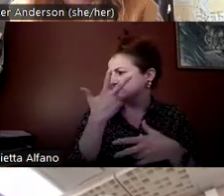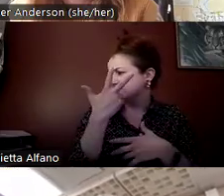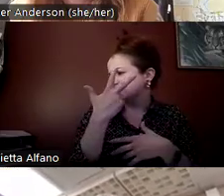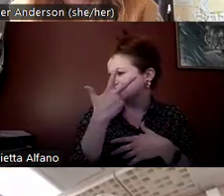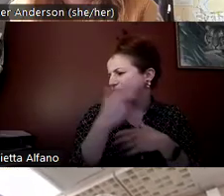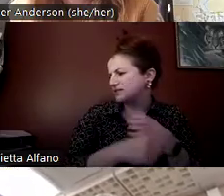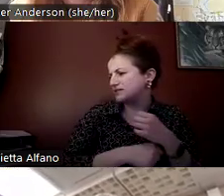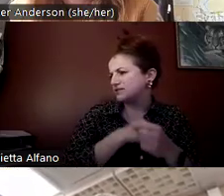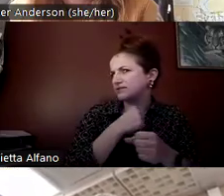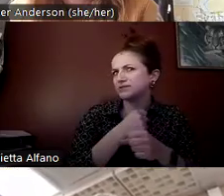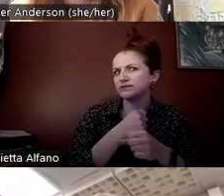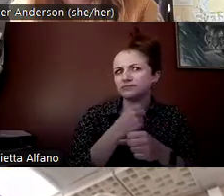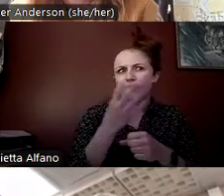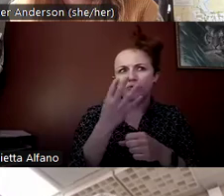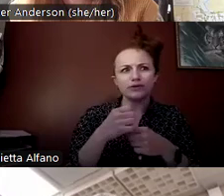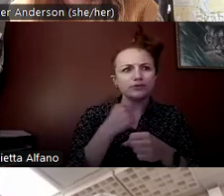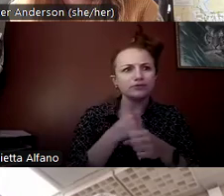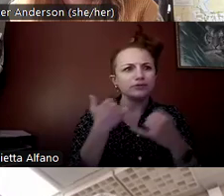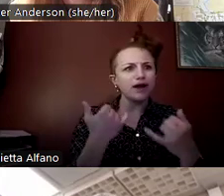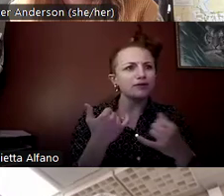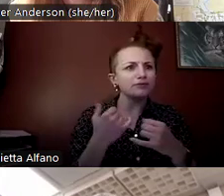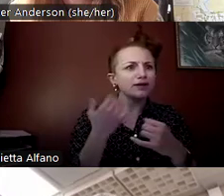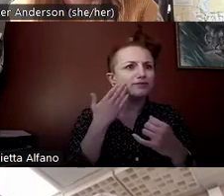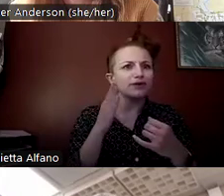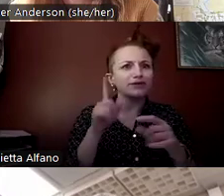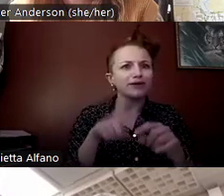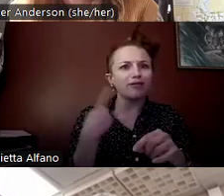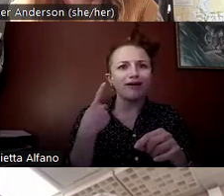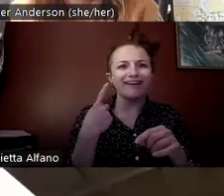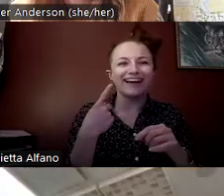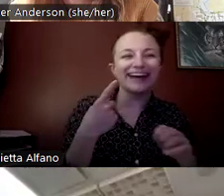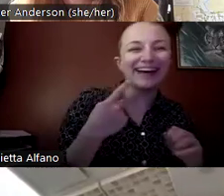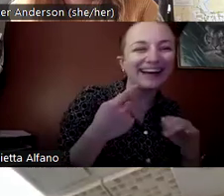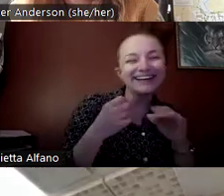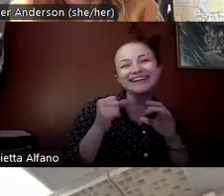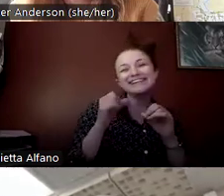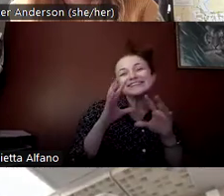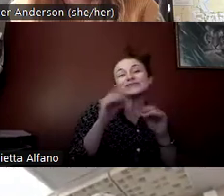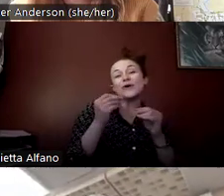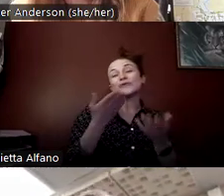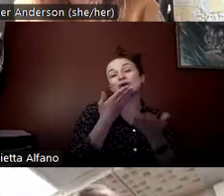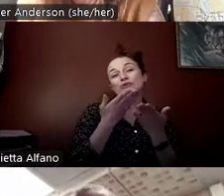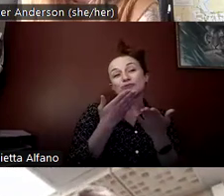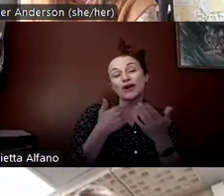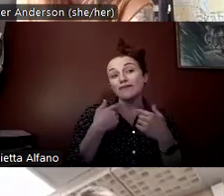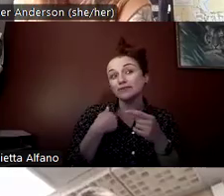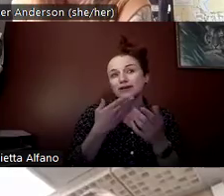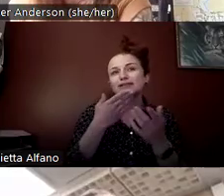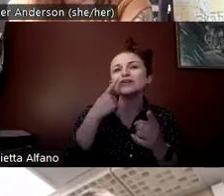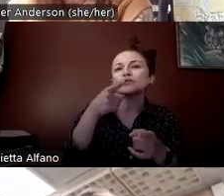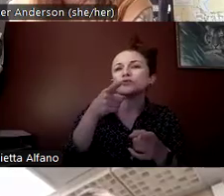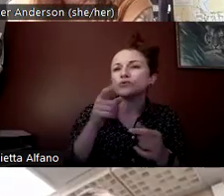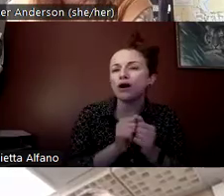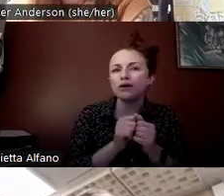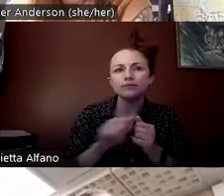about 3 years, 4 years now. I have no idea how long. So thank you for having me,